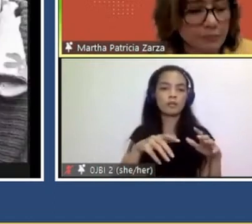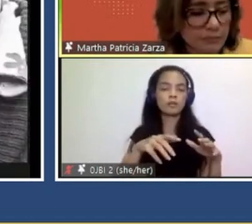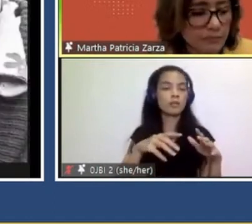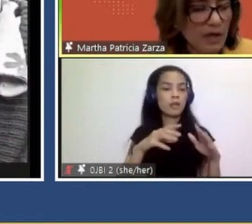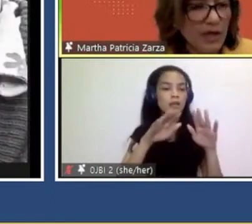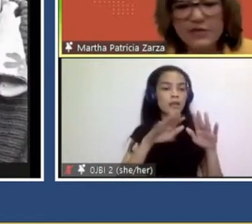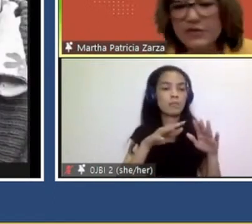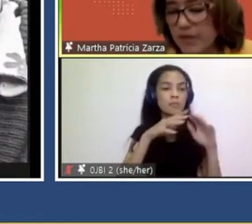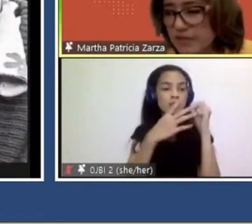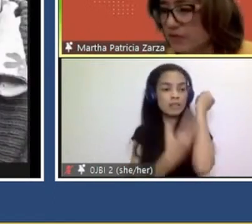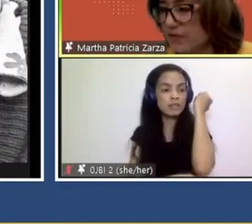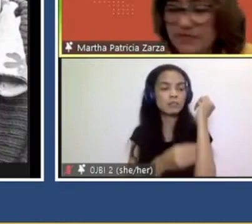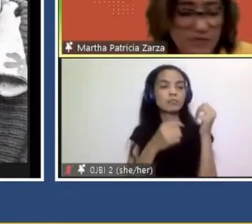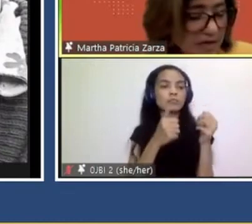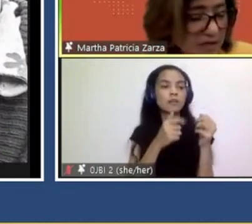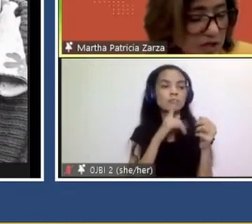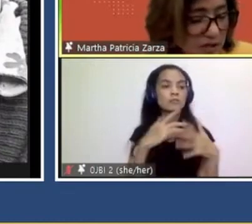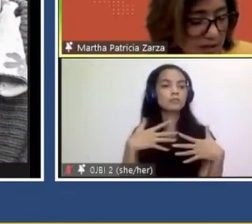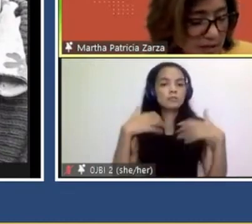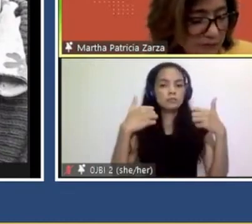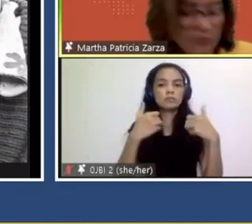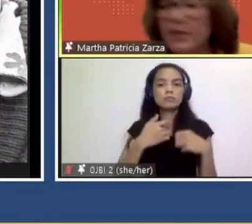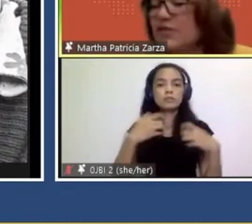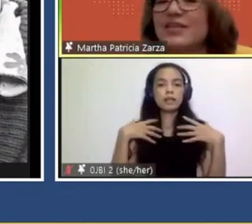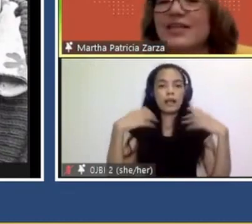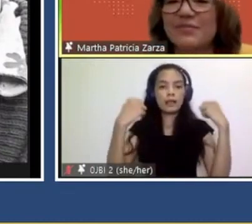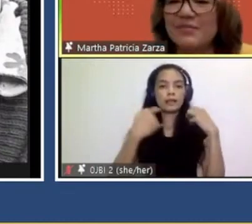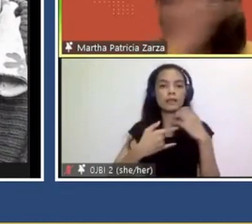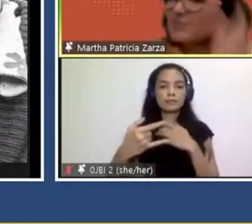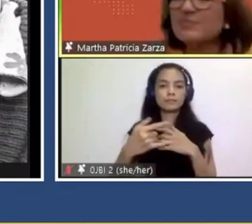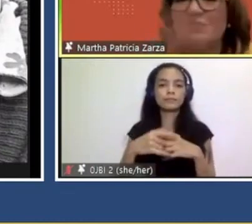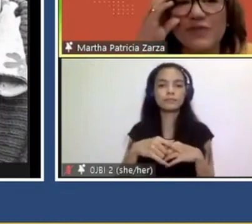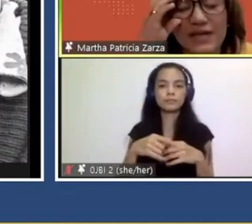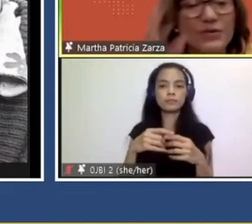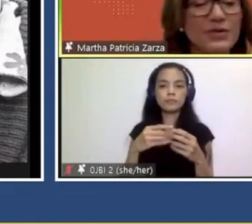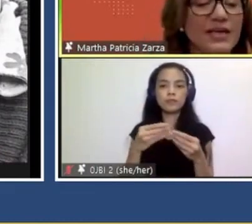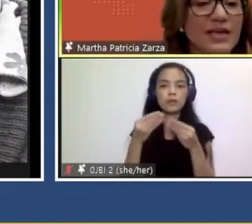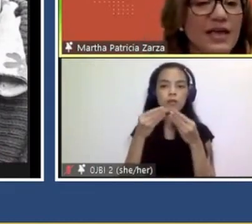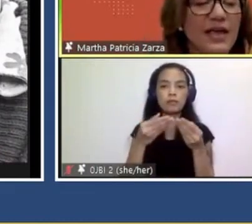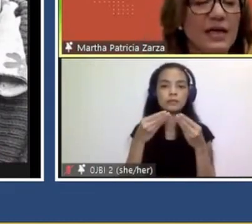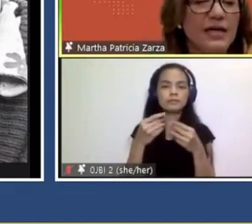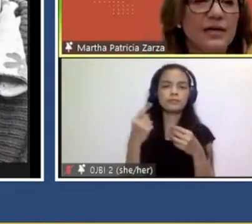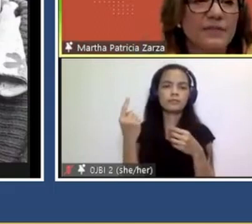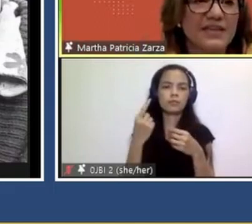conditions. So based on this very general information that I'm just providing you,